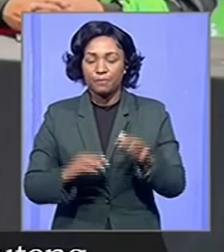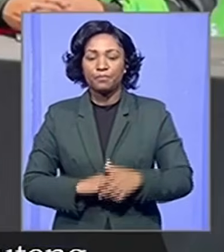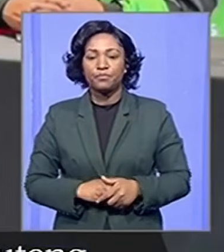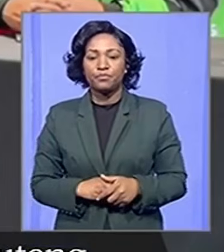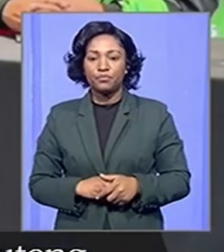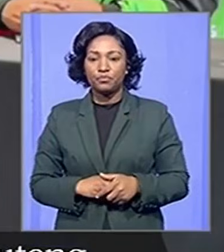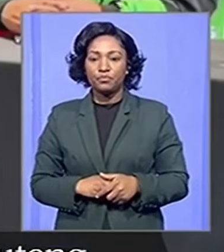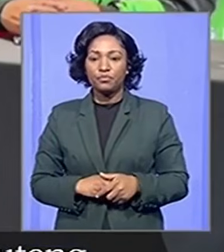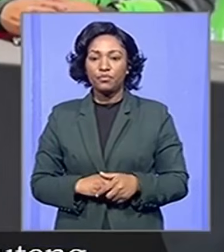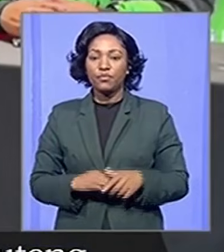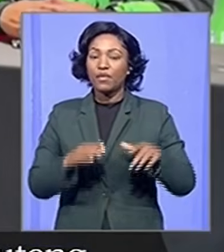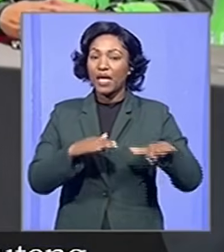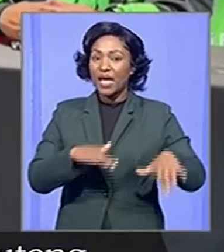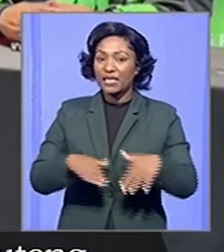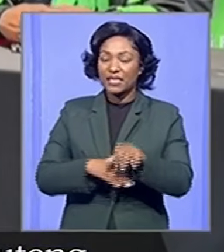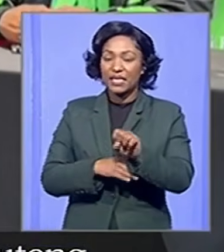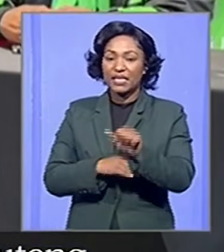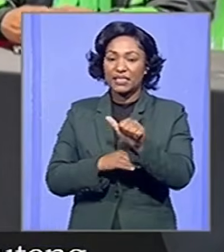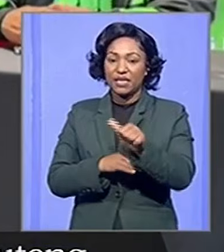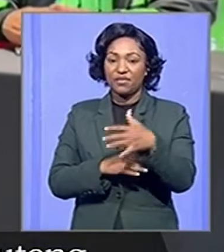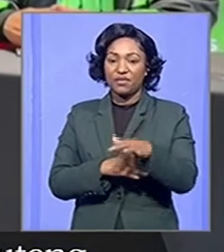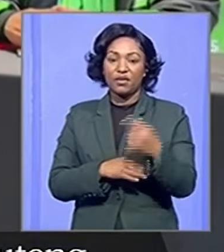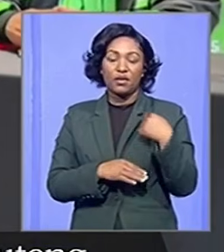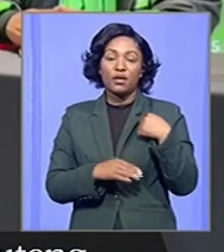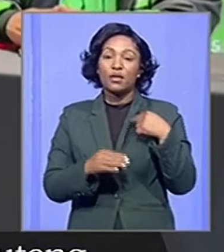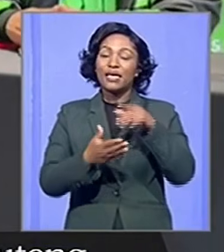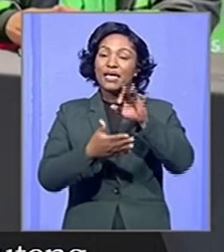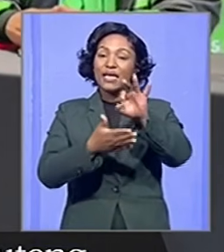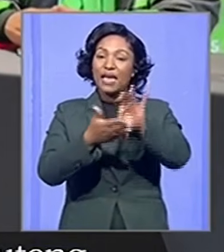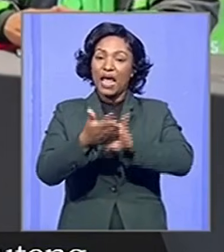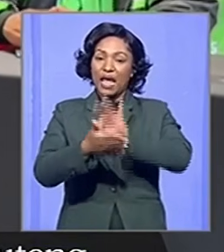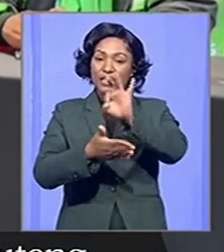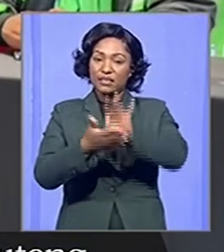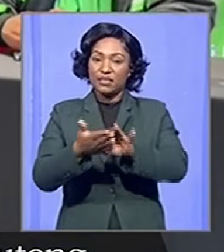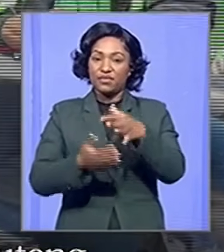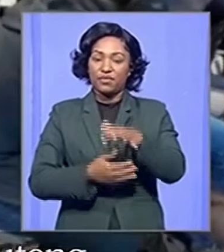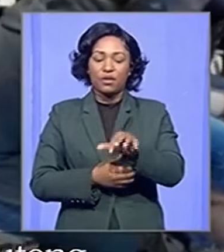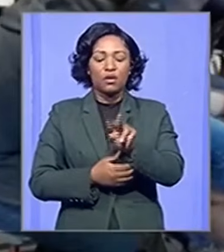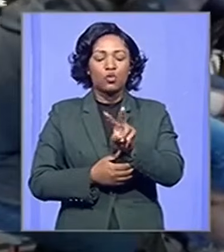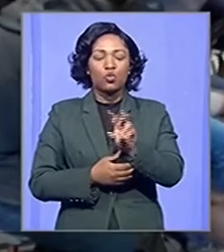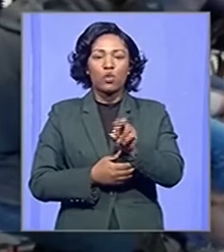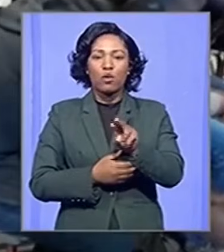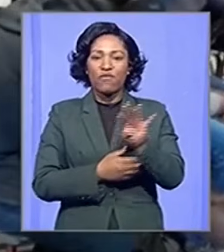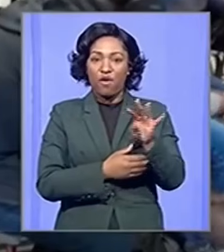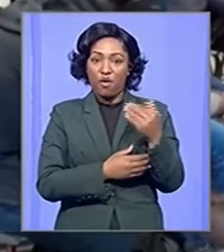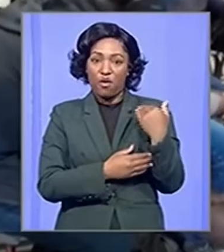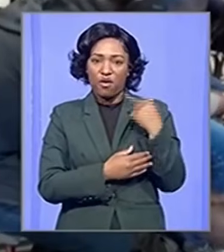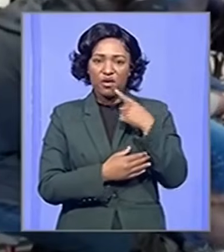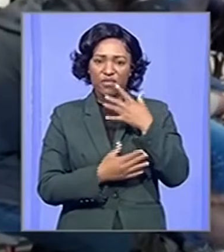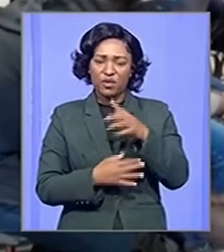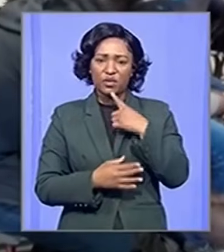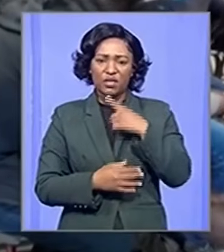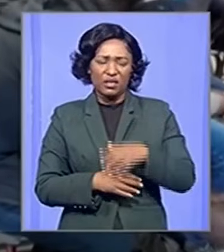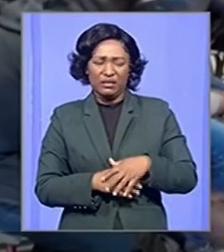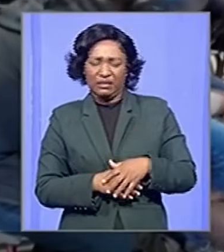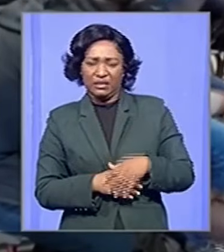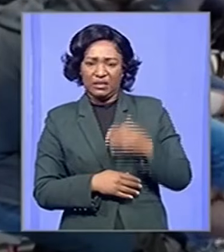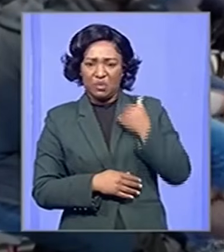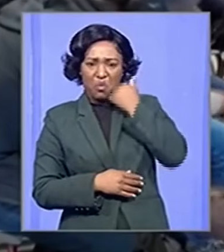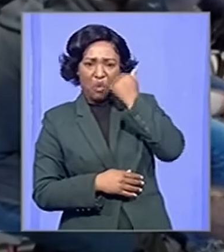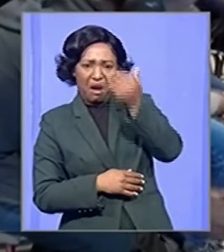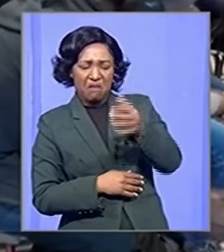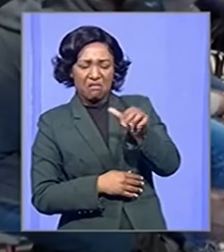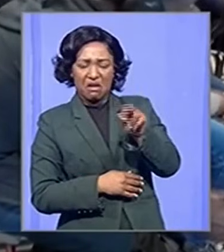Action SA e kwenetse qeto ya yona ya pele ho dikgetho tse akaretsang tsa 2024 ya hore ke ya hlola e sebetsa le